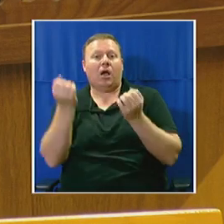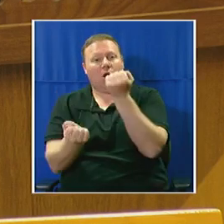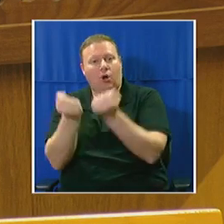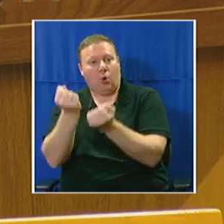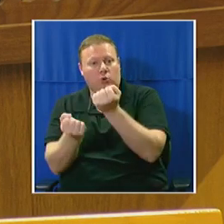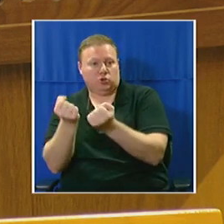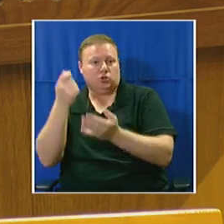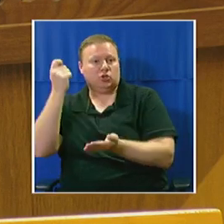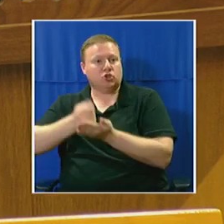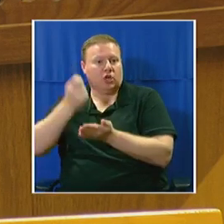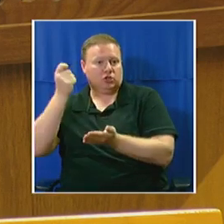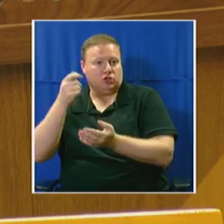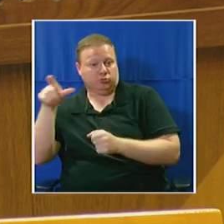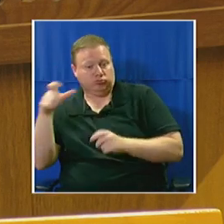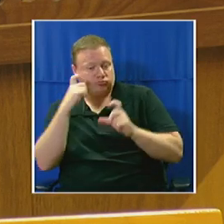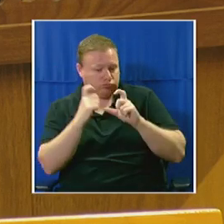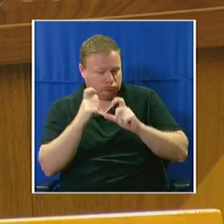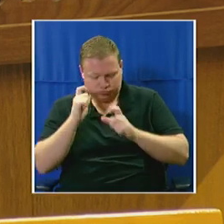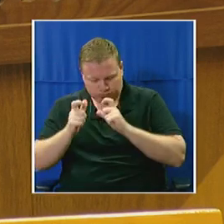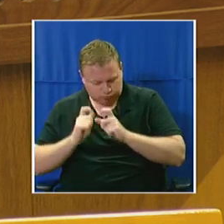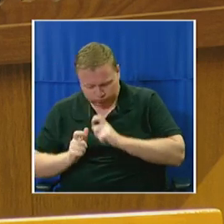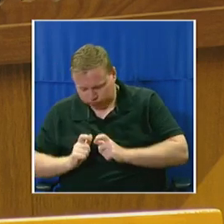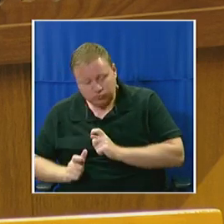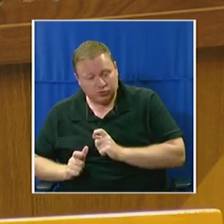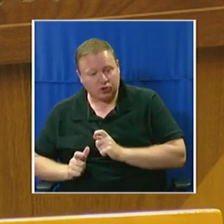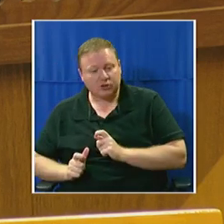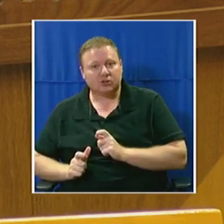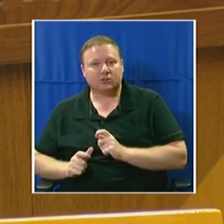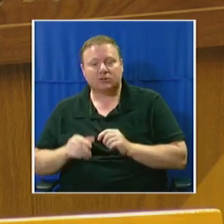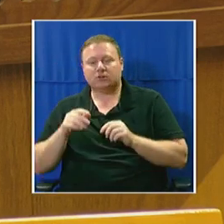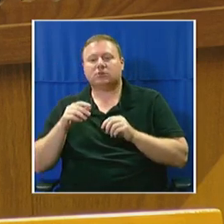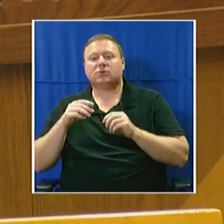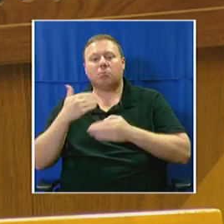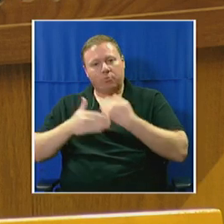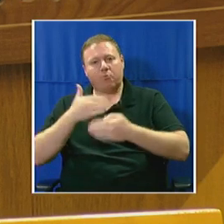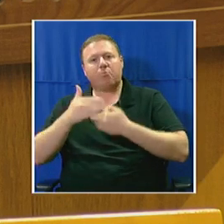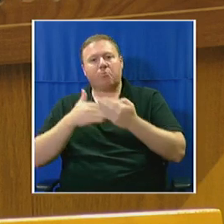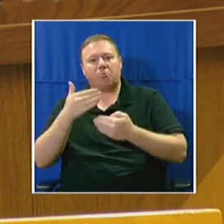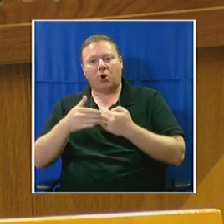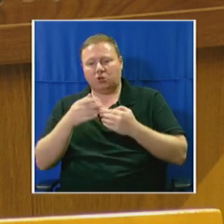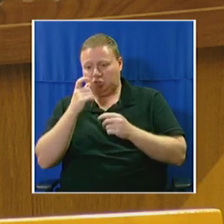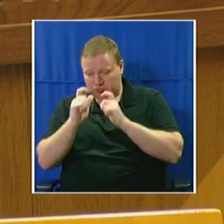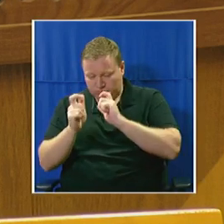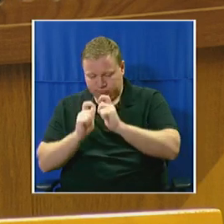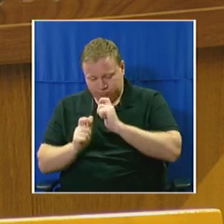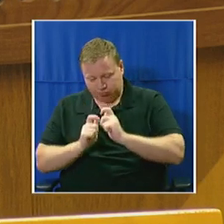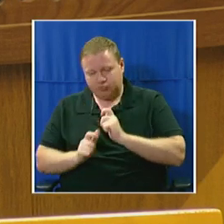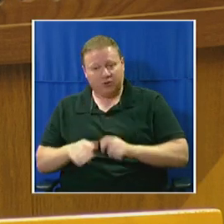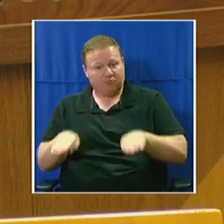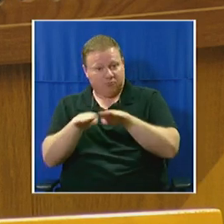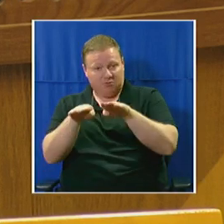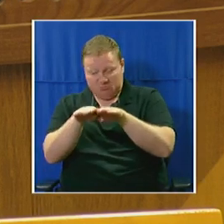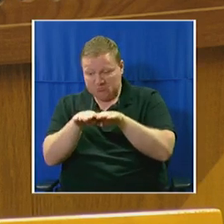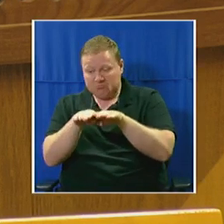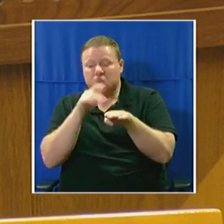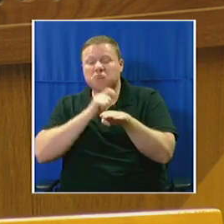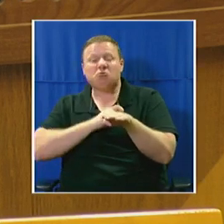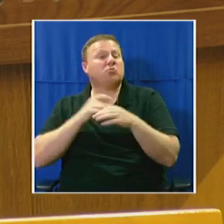directors in question are still fit to hold office in any event we have the benefit of the Western Cape high court judgment in the